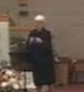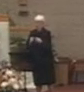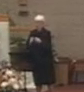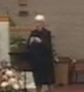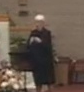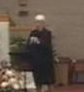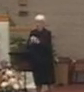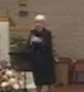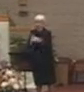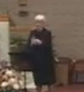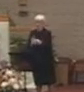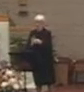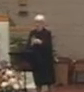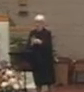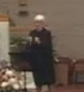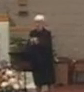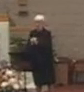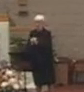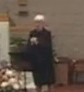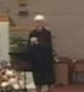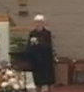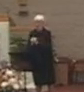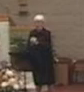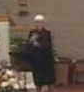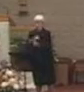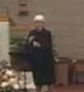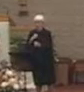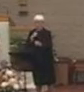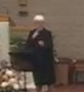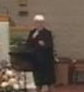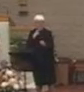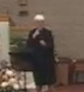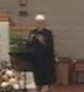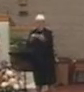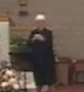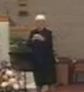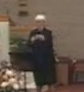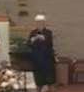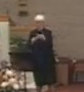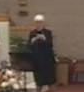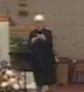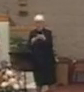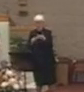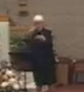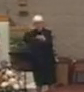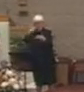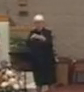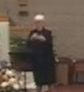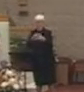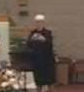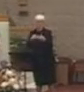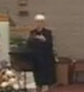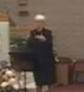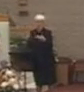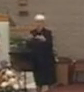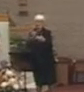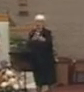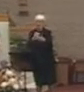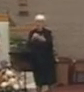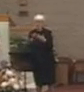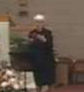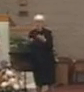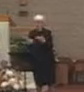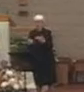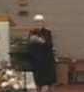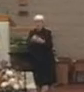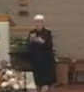their relationship with the Lord. And so I'm going to say three things. You can remember any of it or some of it,